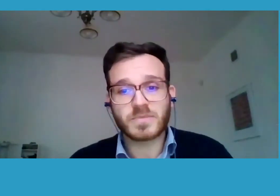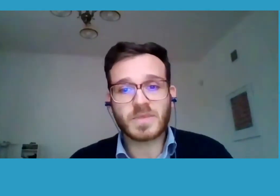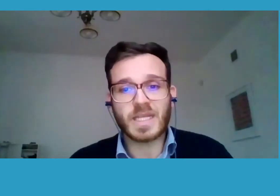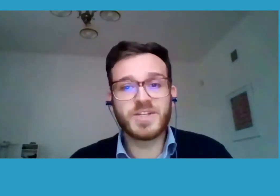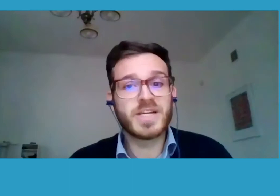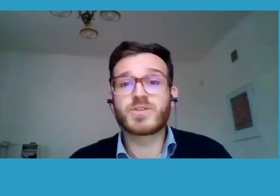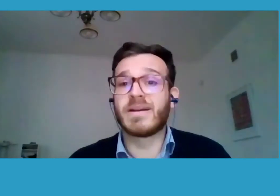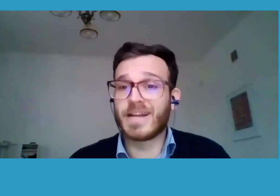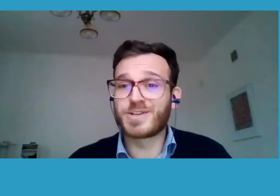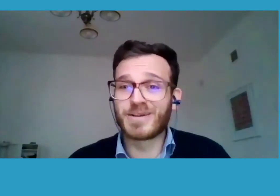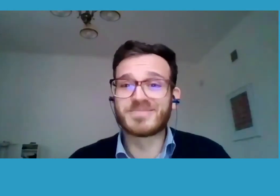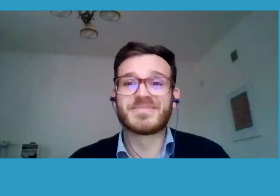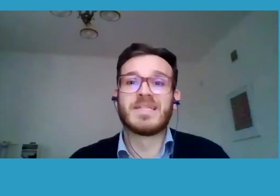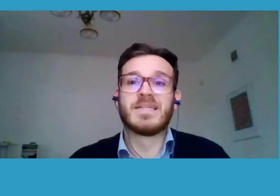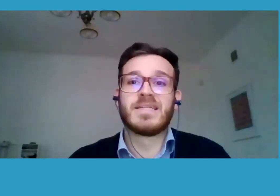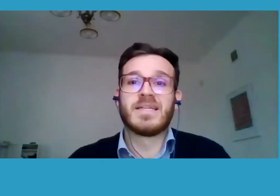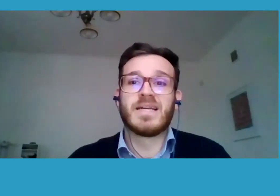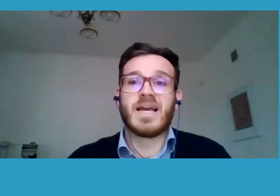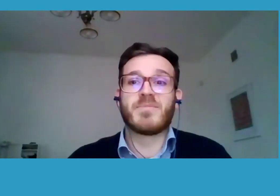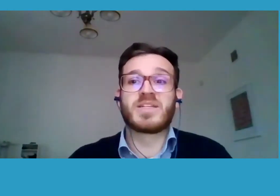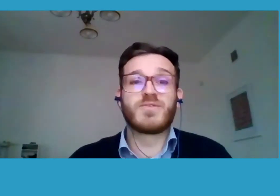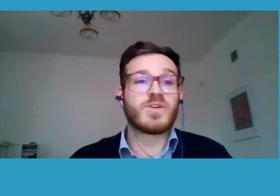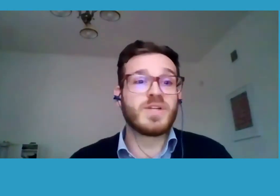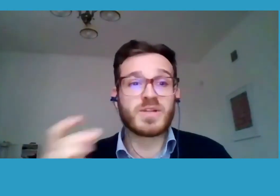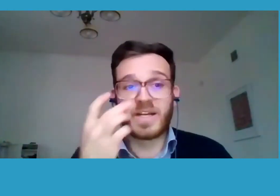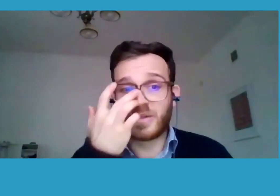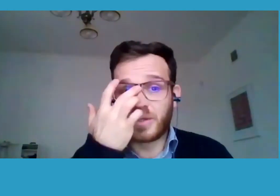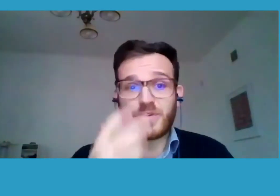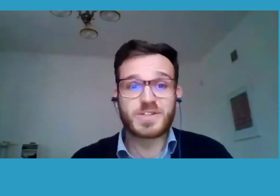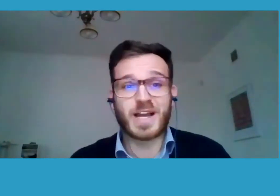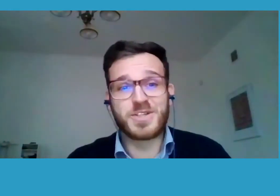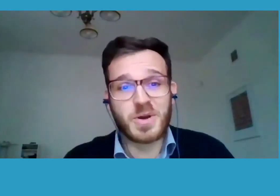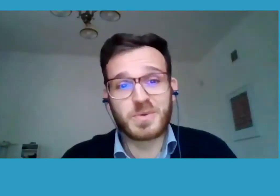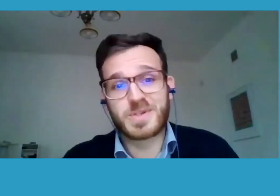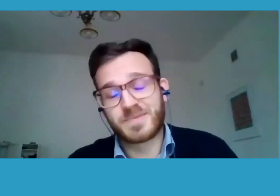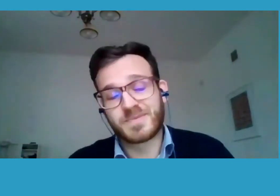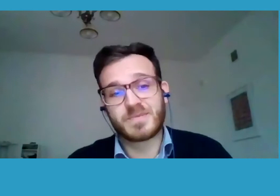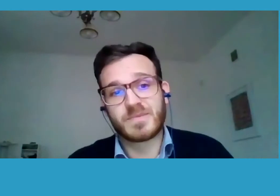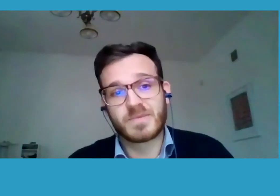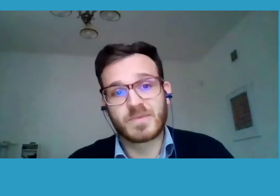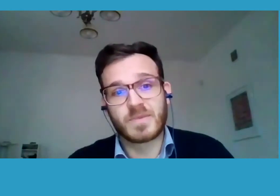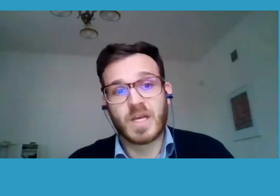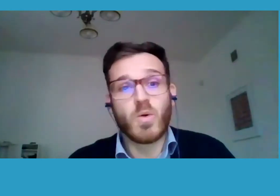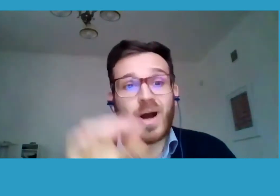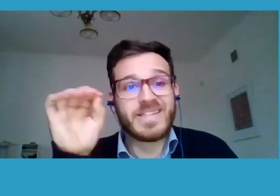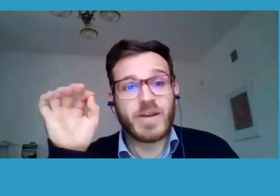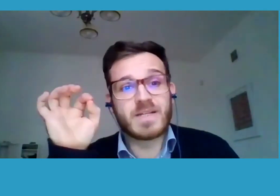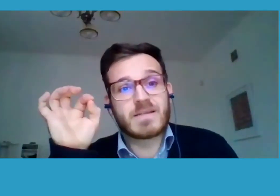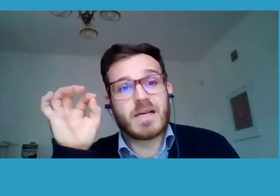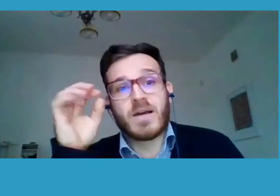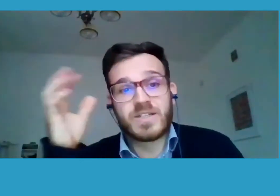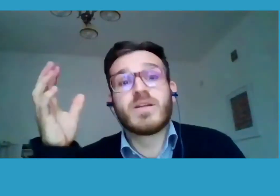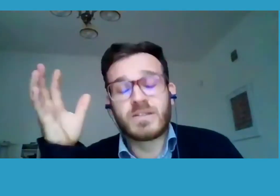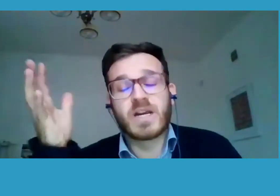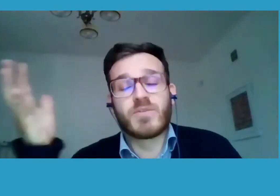experts, international and national, and among different regional and universal IGOs. While